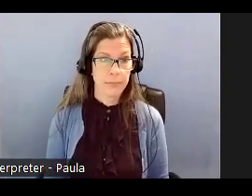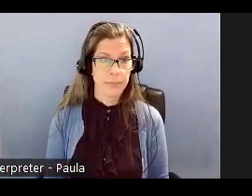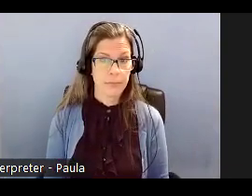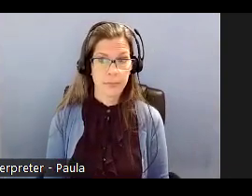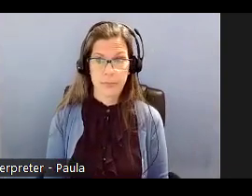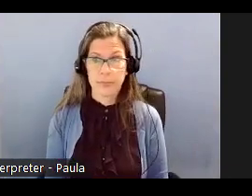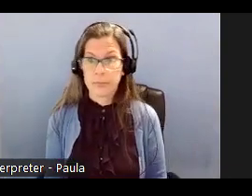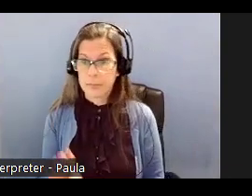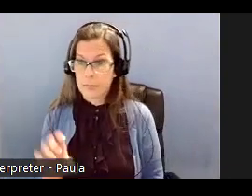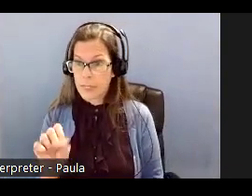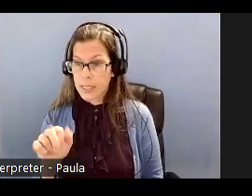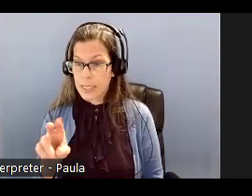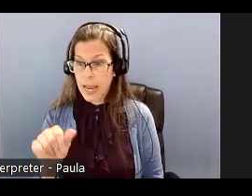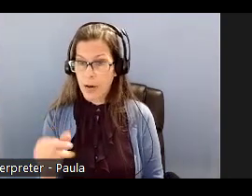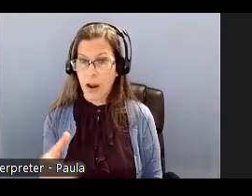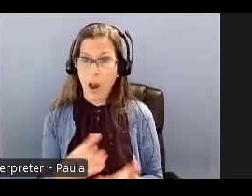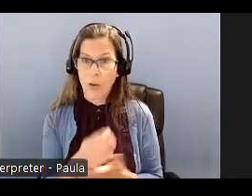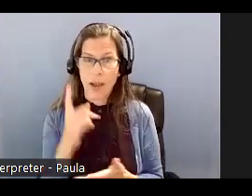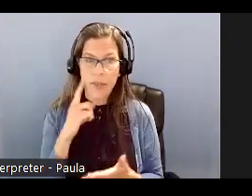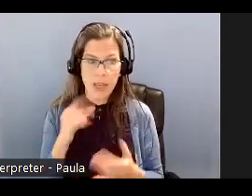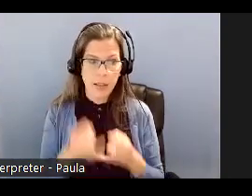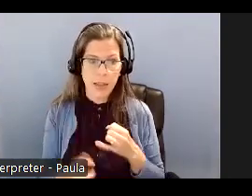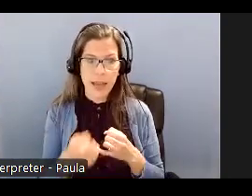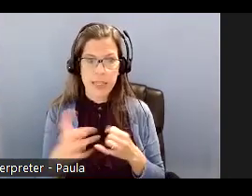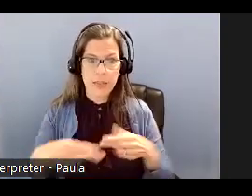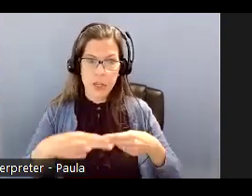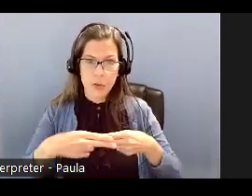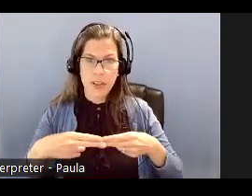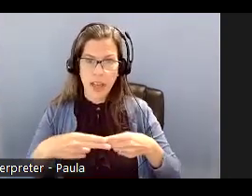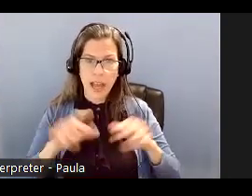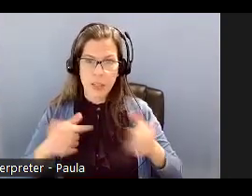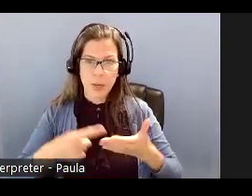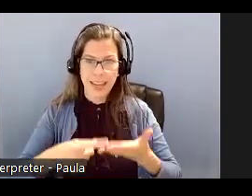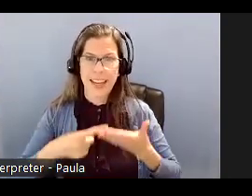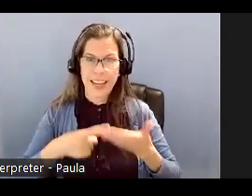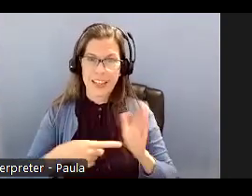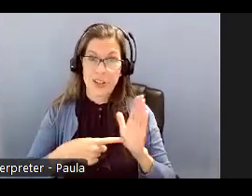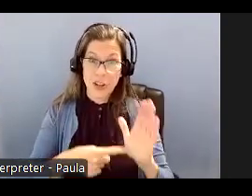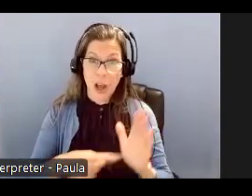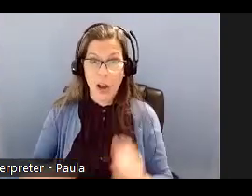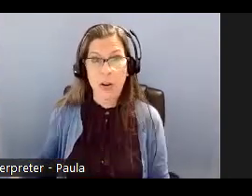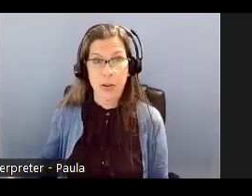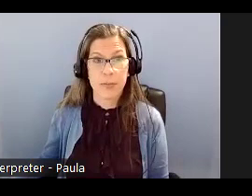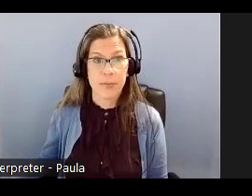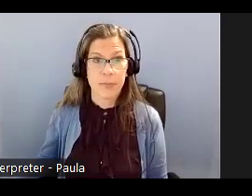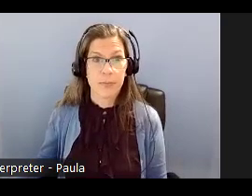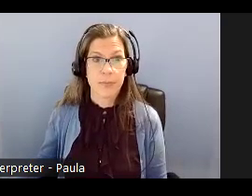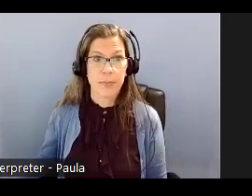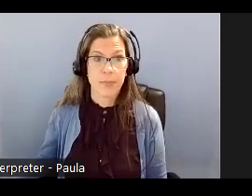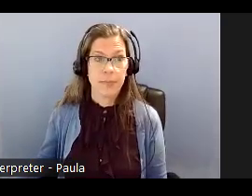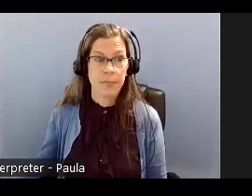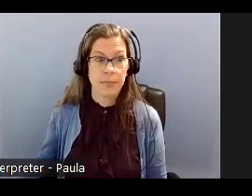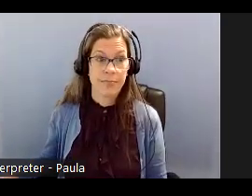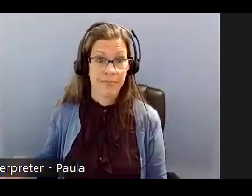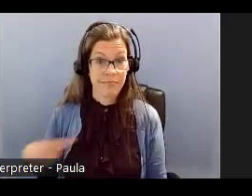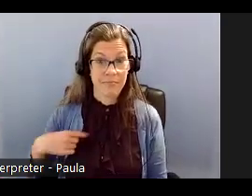All right, Becky, I think we can go over the last couple of slides that we have available for folks. And as I